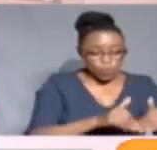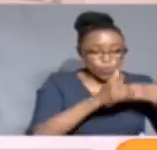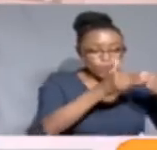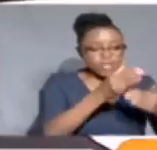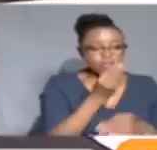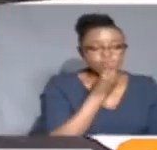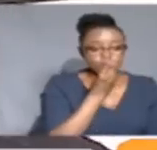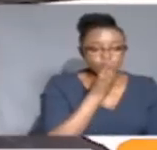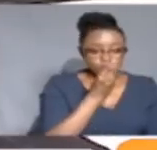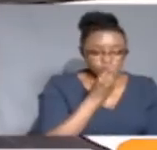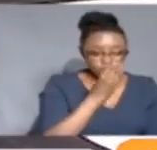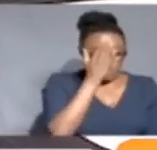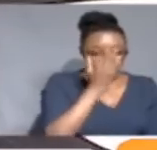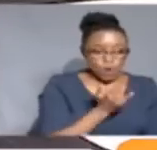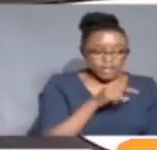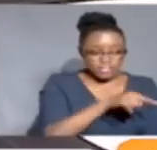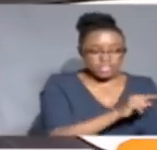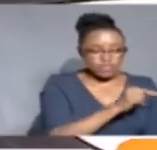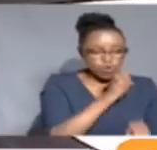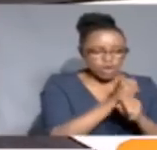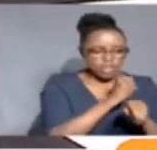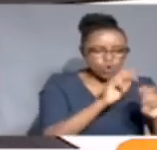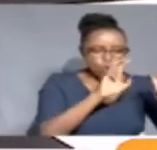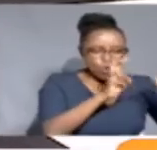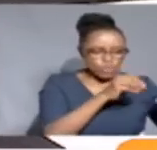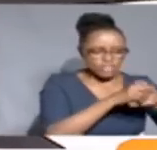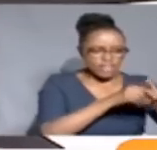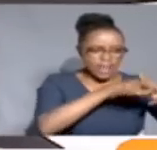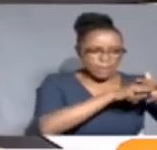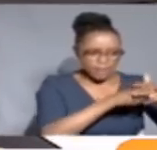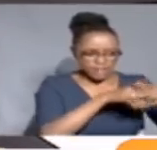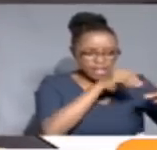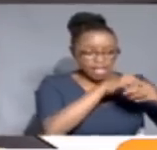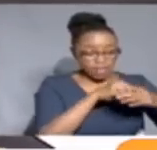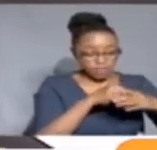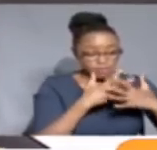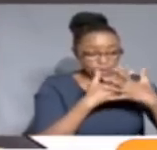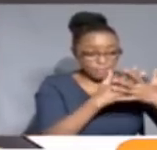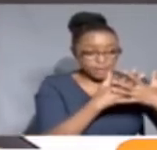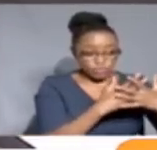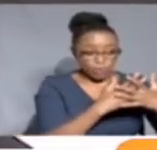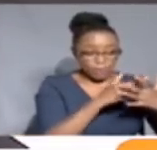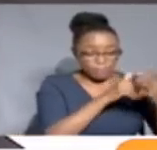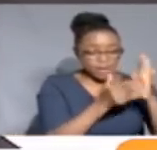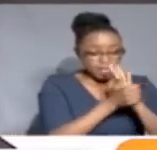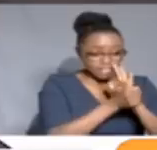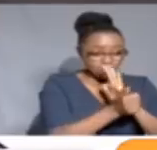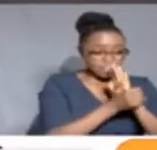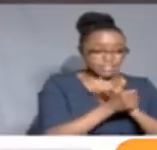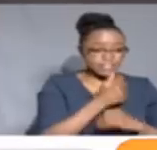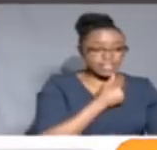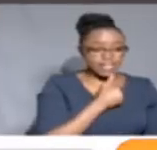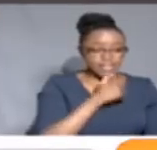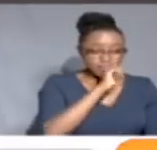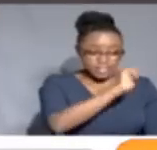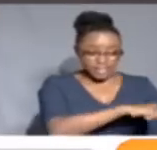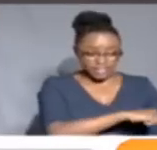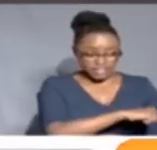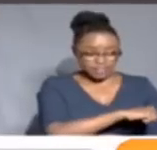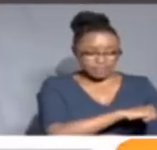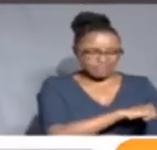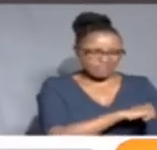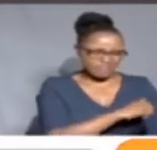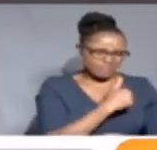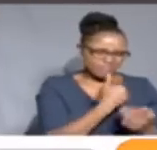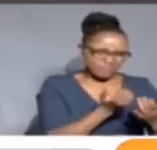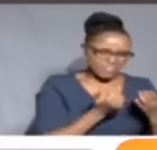food, because he was doing a course in mechanics at the prison. Uh-huh. So he had the skills. He just needed to have